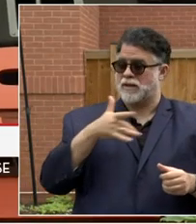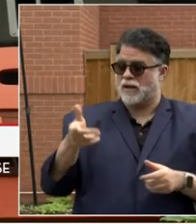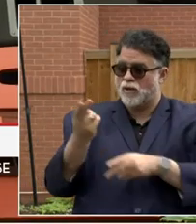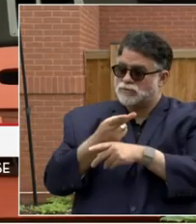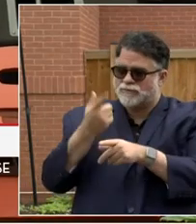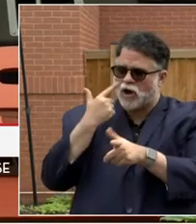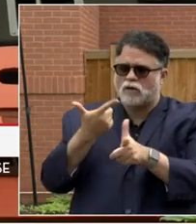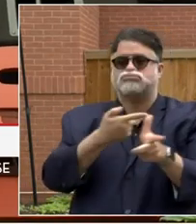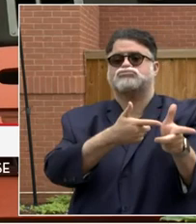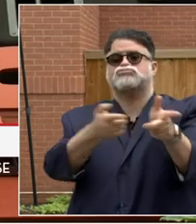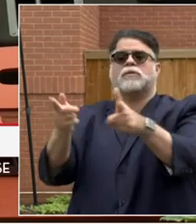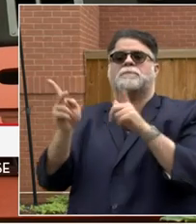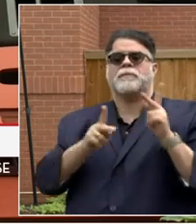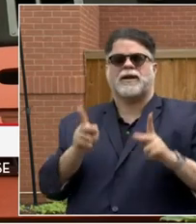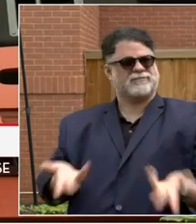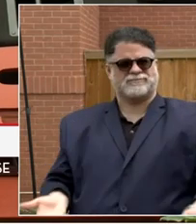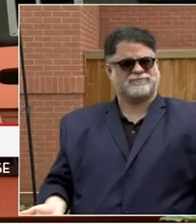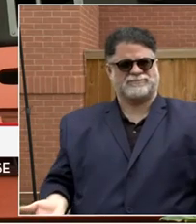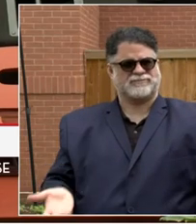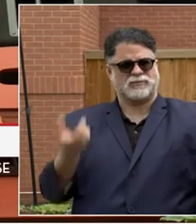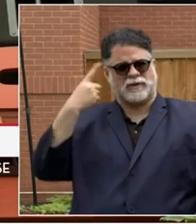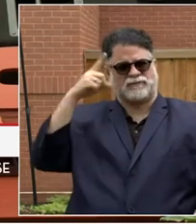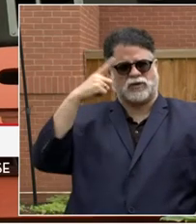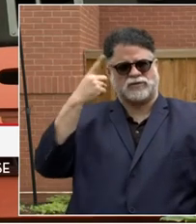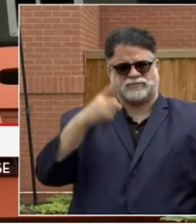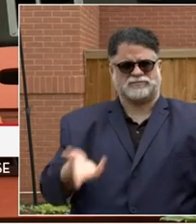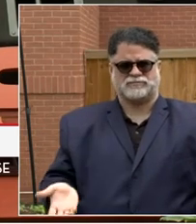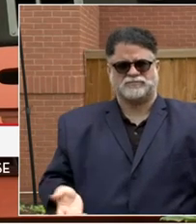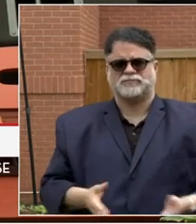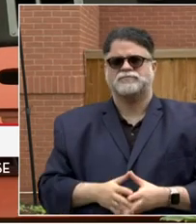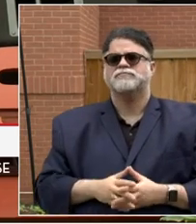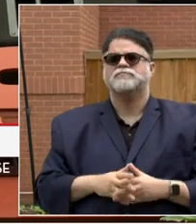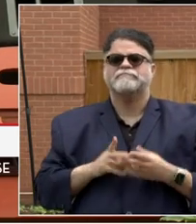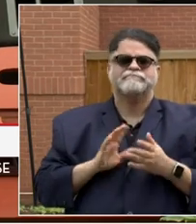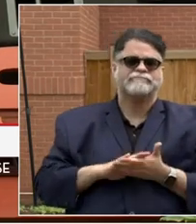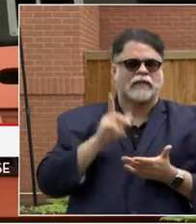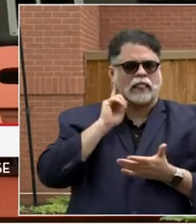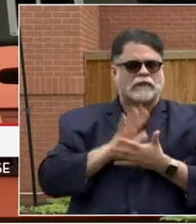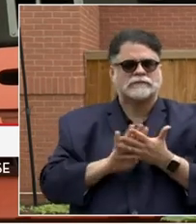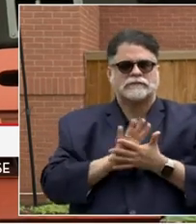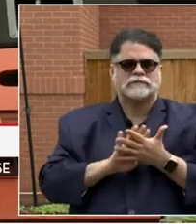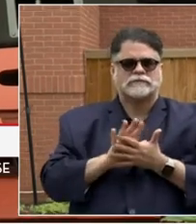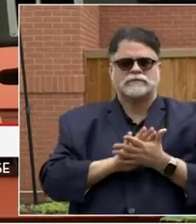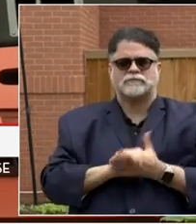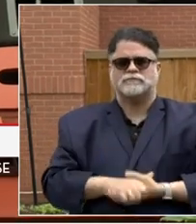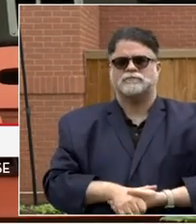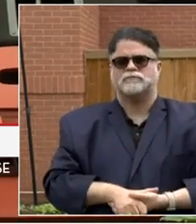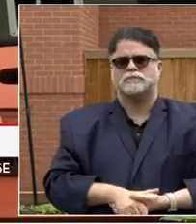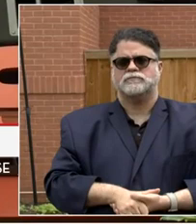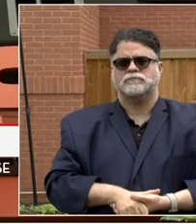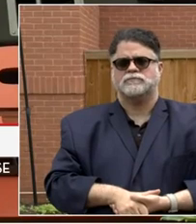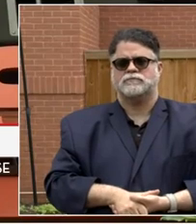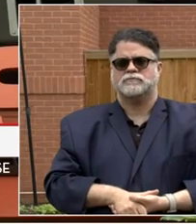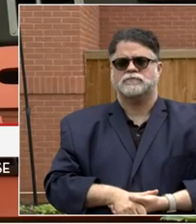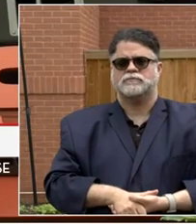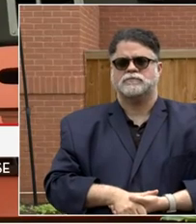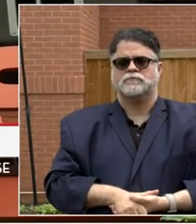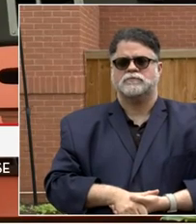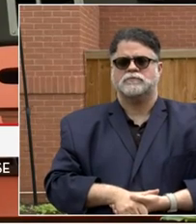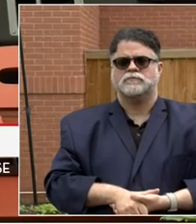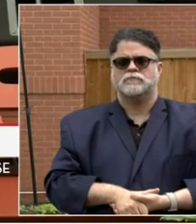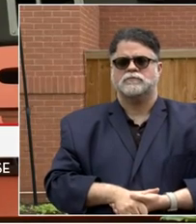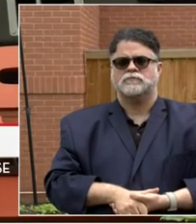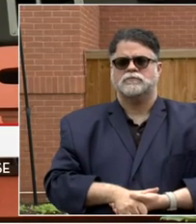How big of a challenge is it to get that message out? The mass shooting certainly has brought attention from the White House,